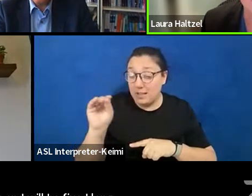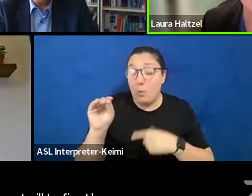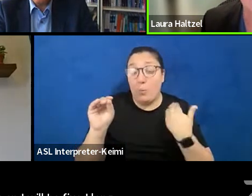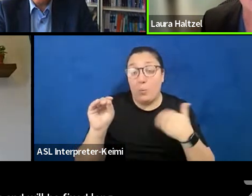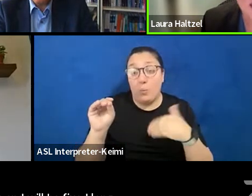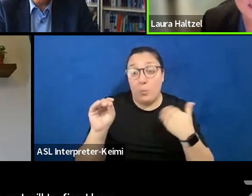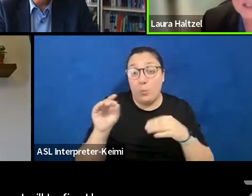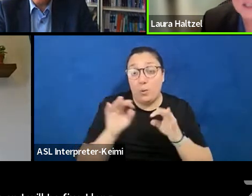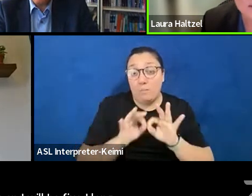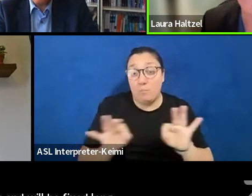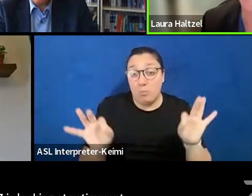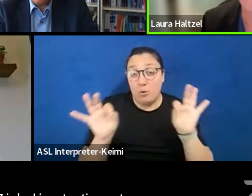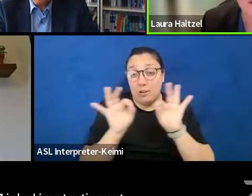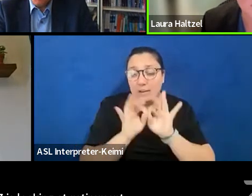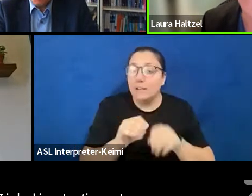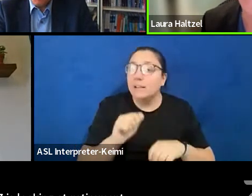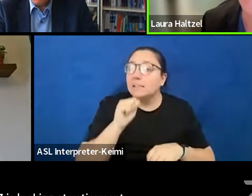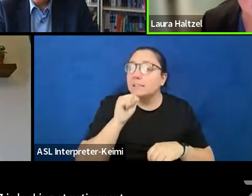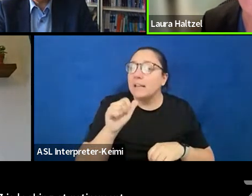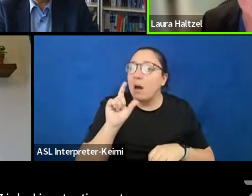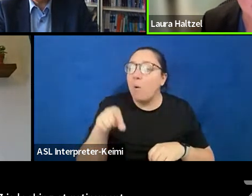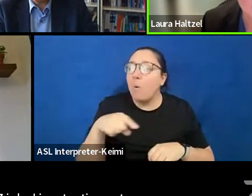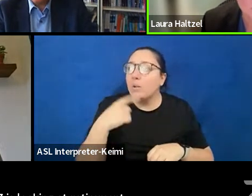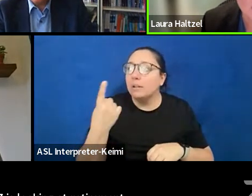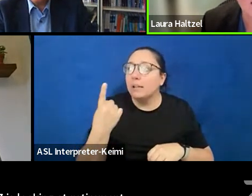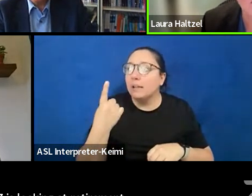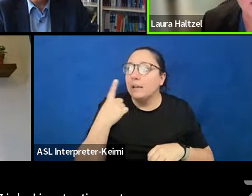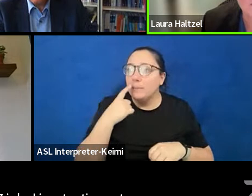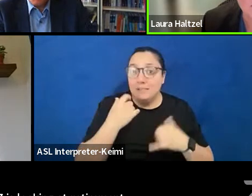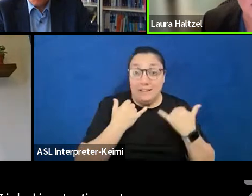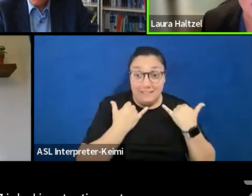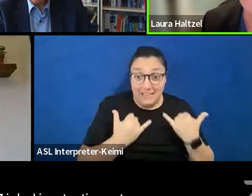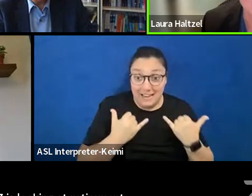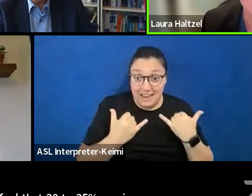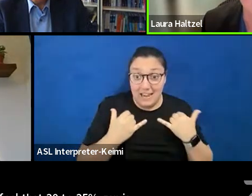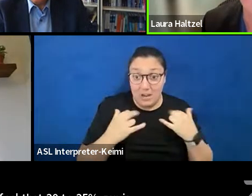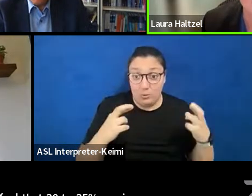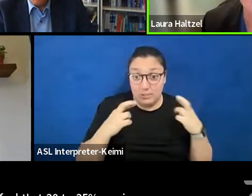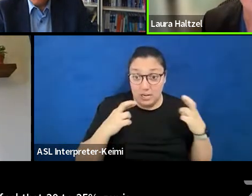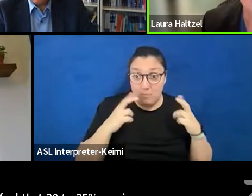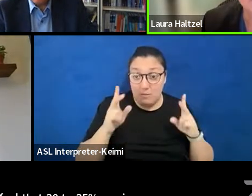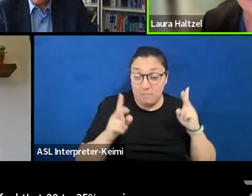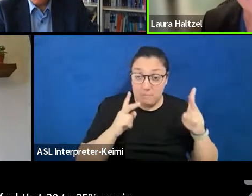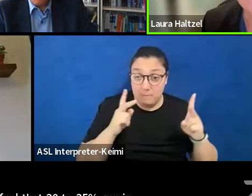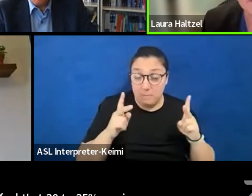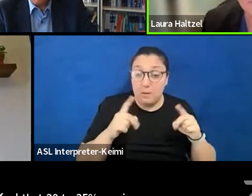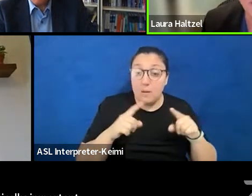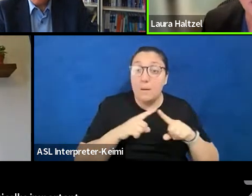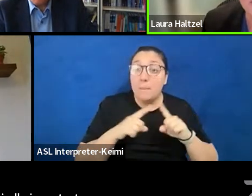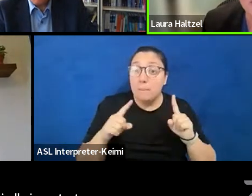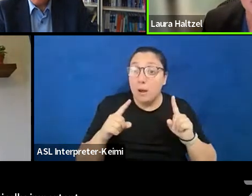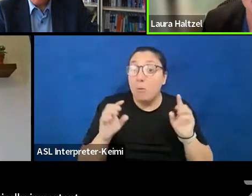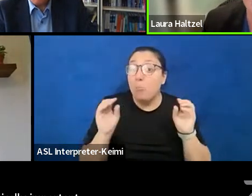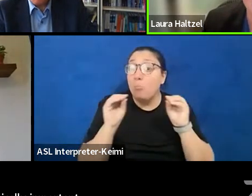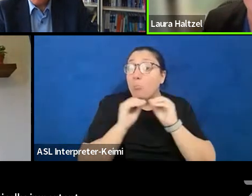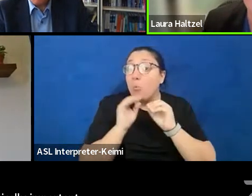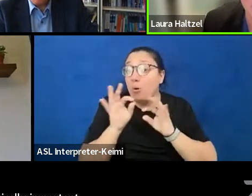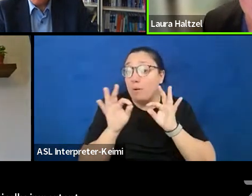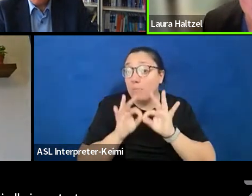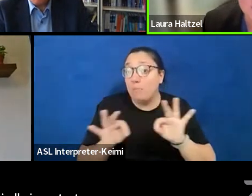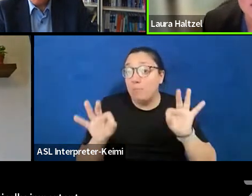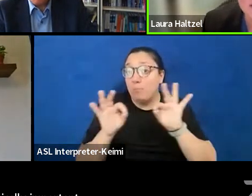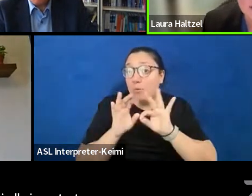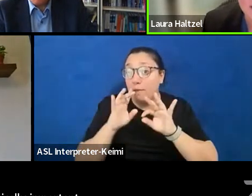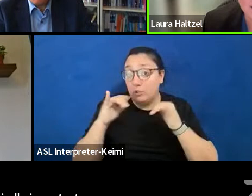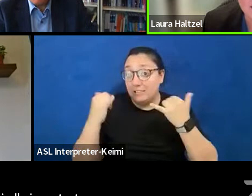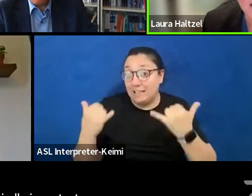important, not just given the needs for today's retirees and near retirees, but it's even more important to today's